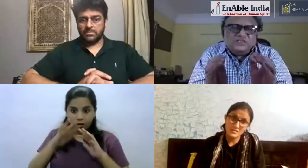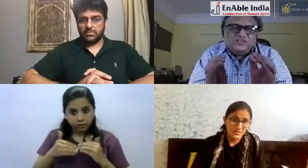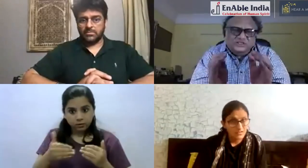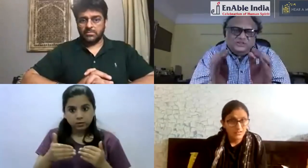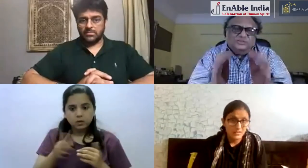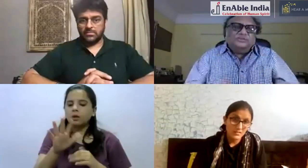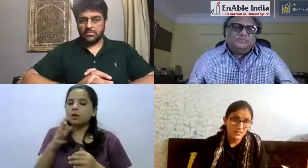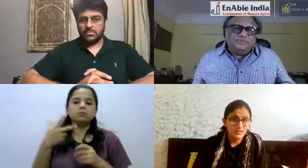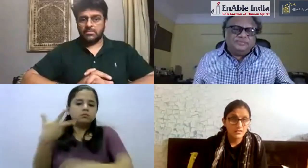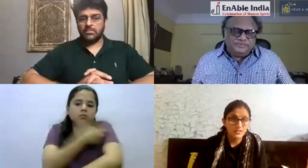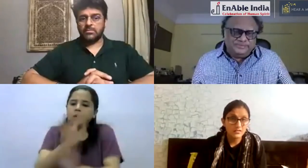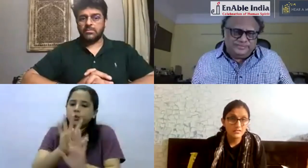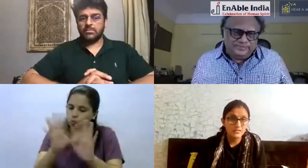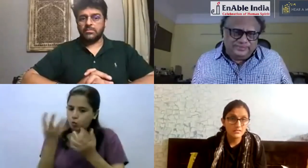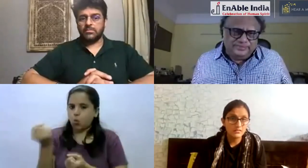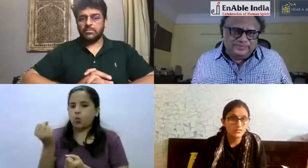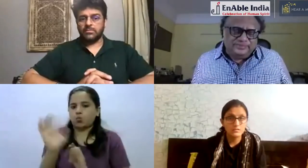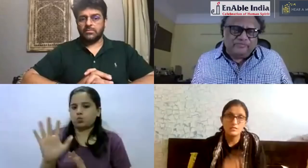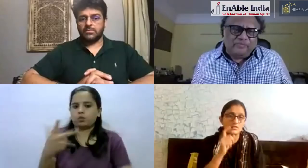hold vaccination.